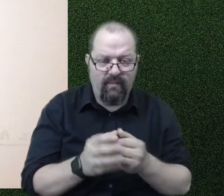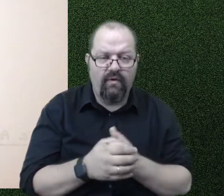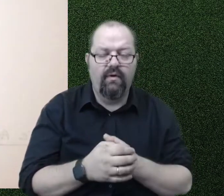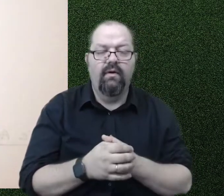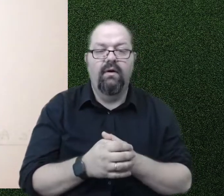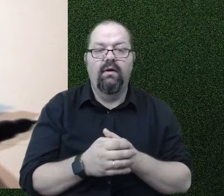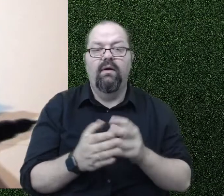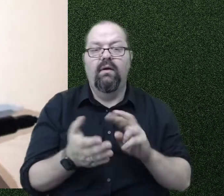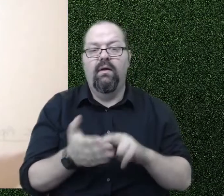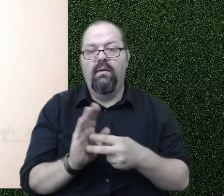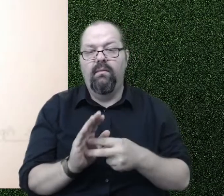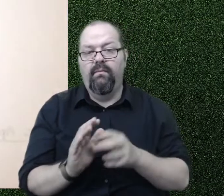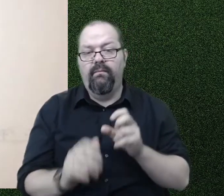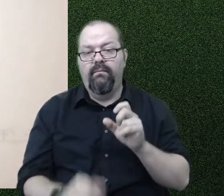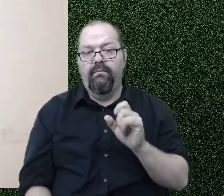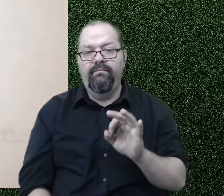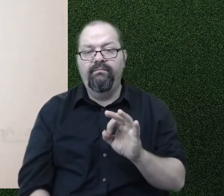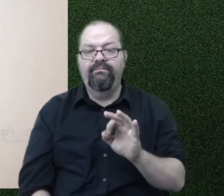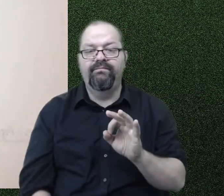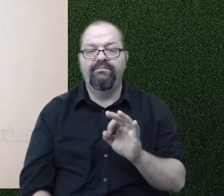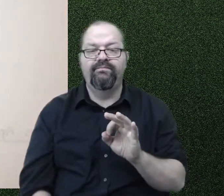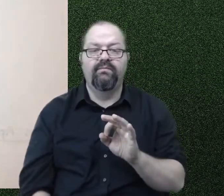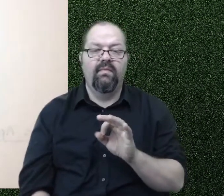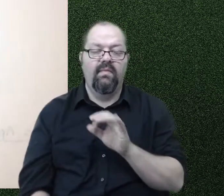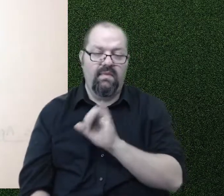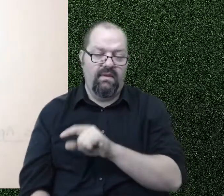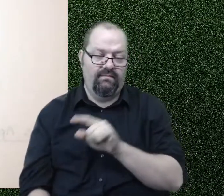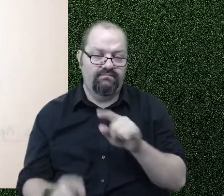So if U equals this, and C is just a real number,